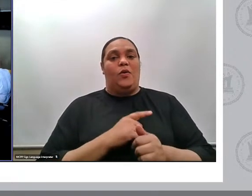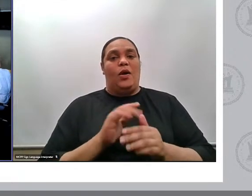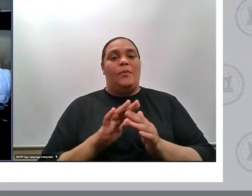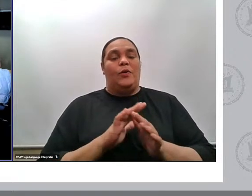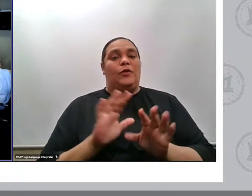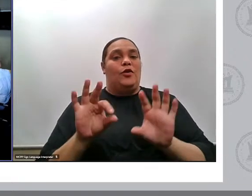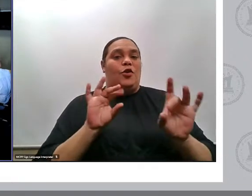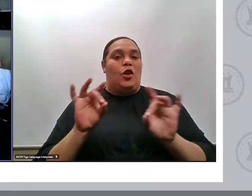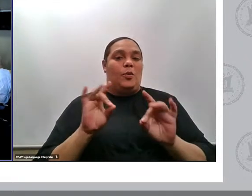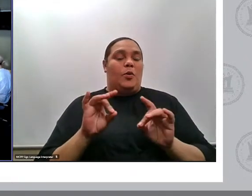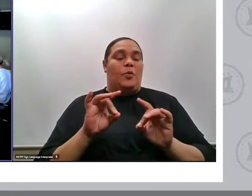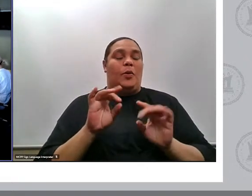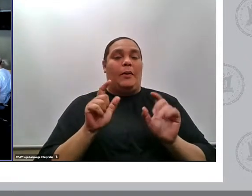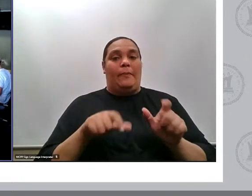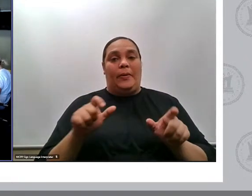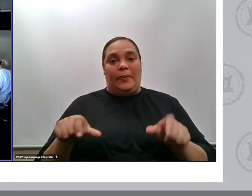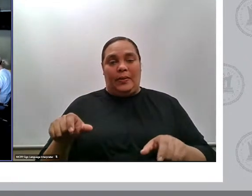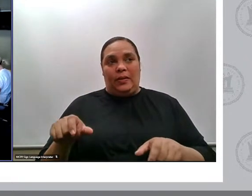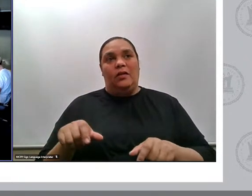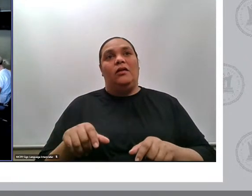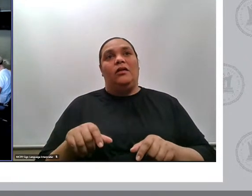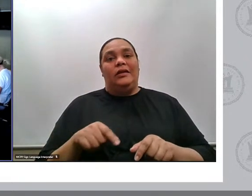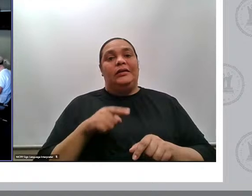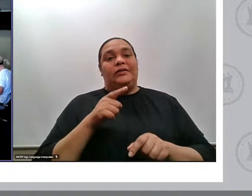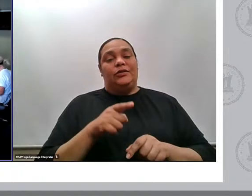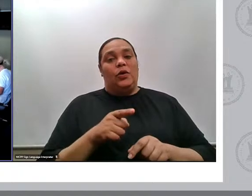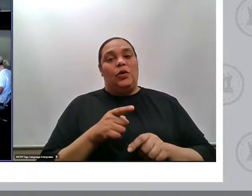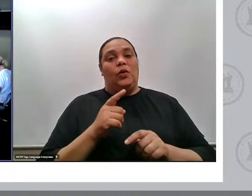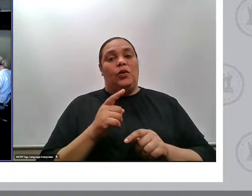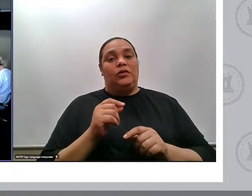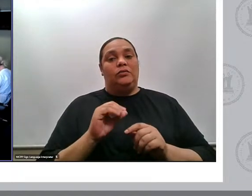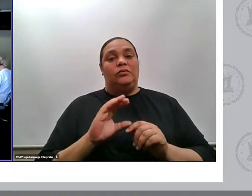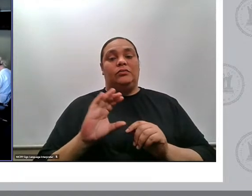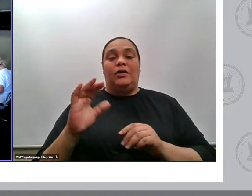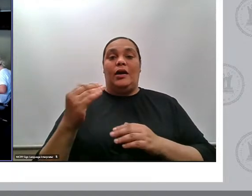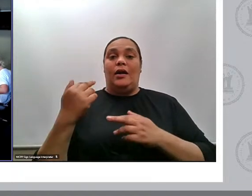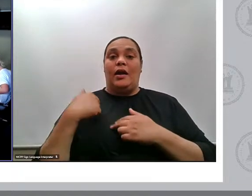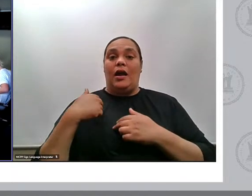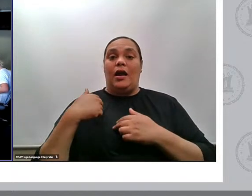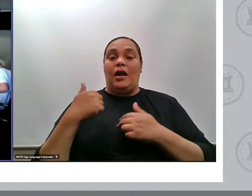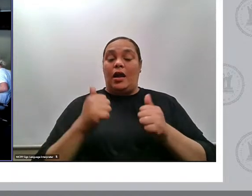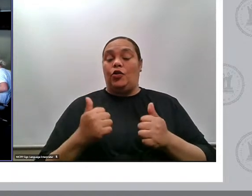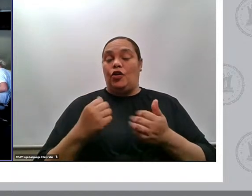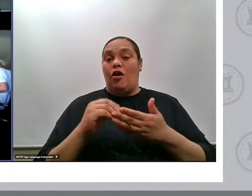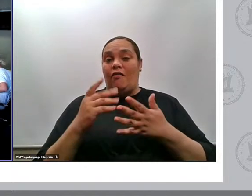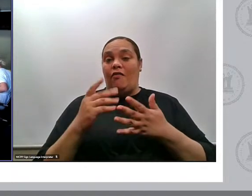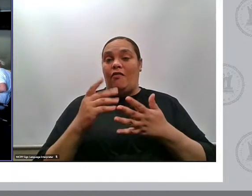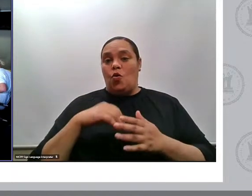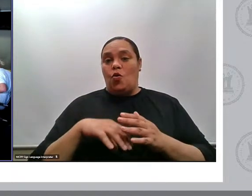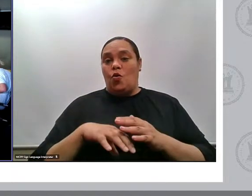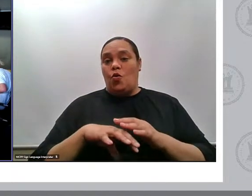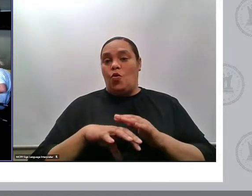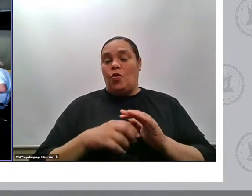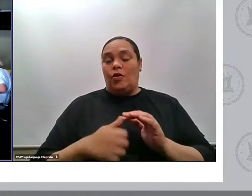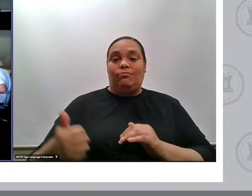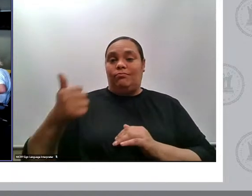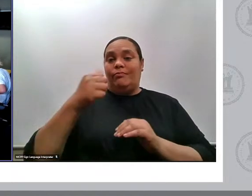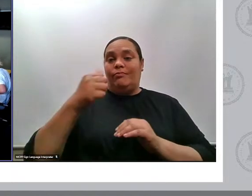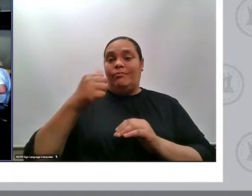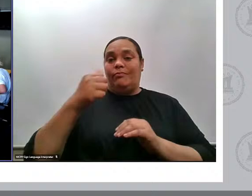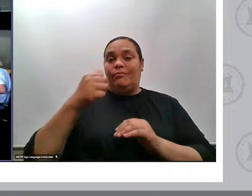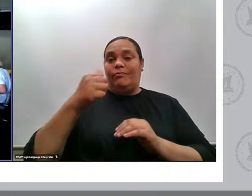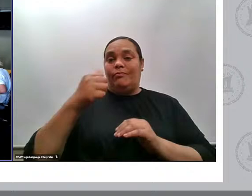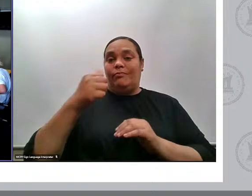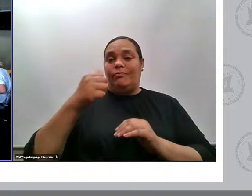nomination of candidates. The designated accounting officer, which in this case would be the head of the Provincial Treasury, shall